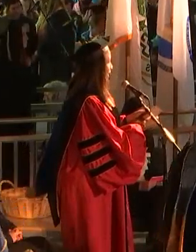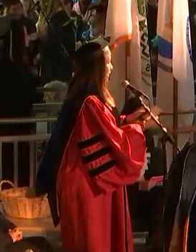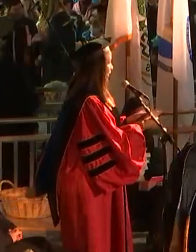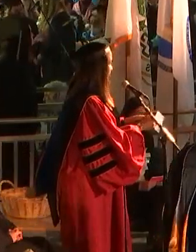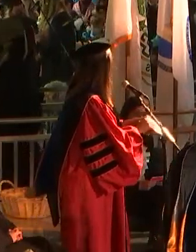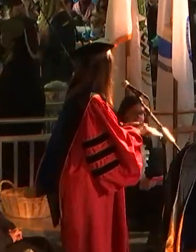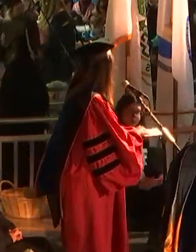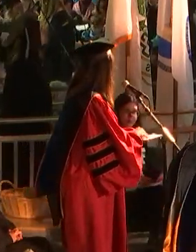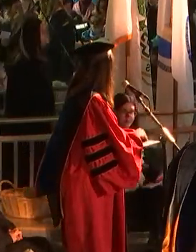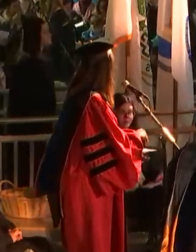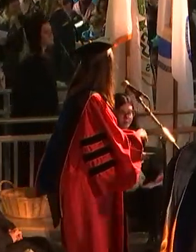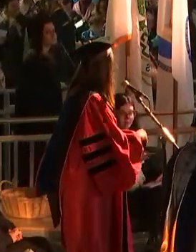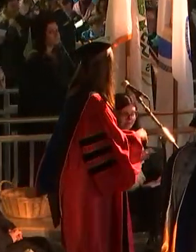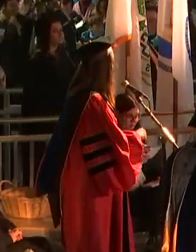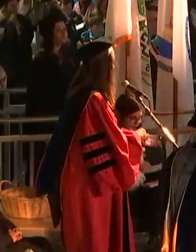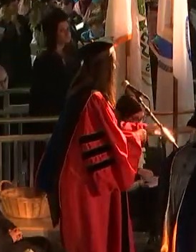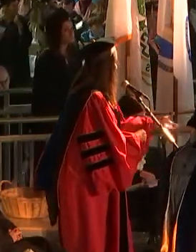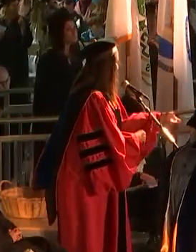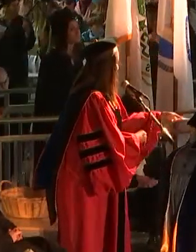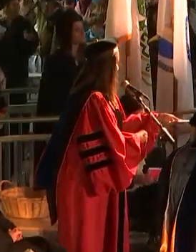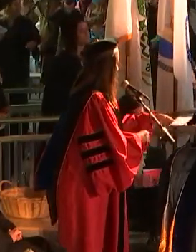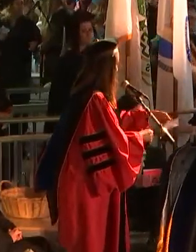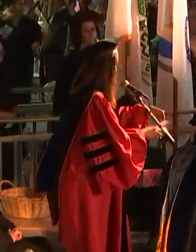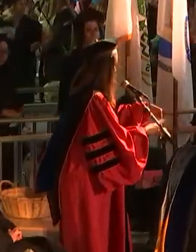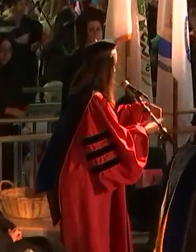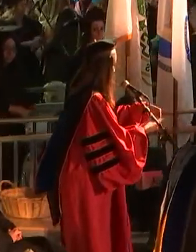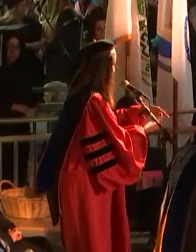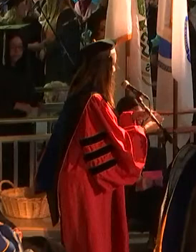Lexis Robinson.